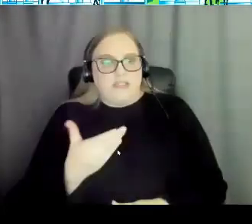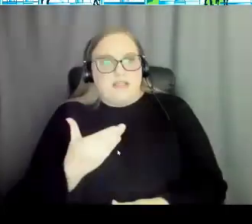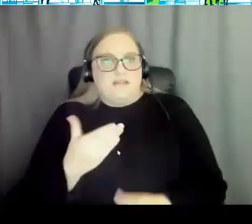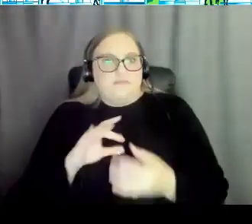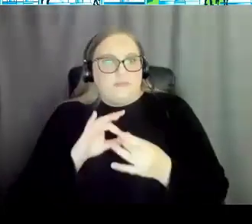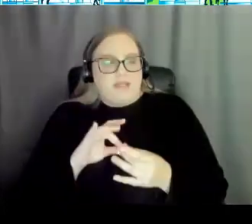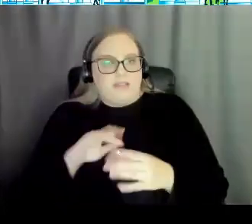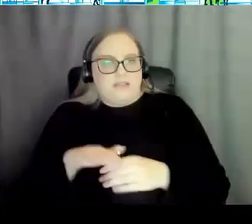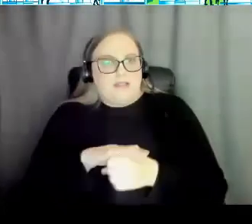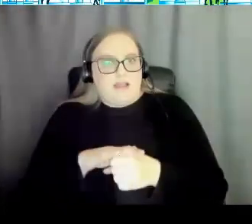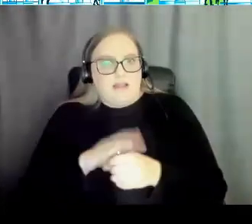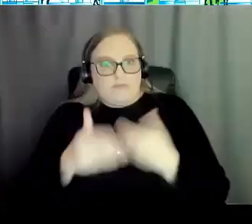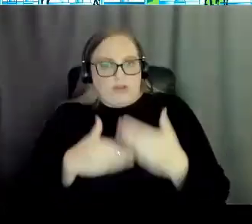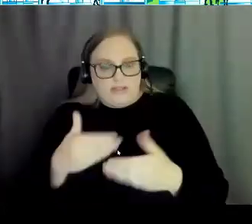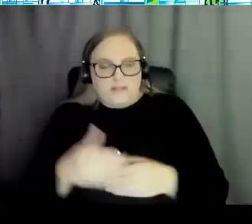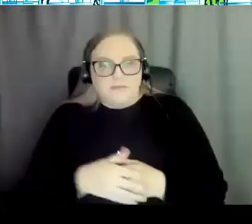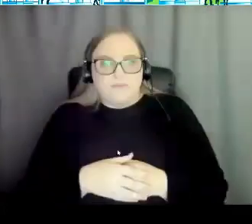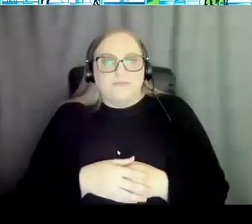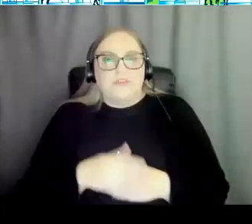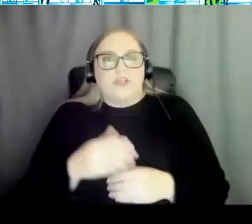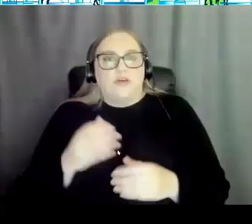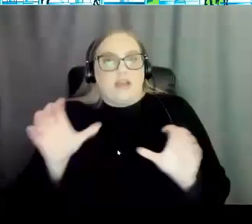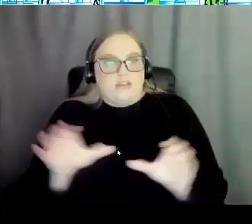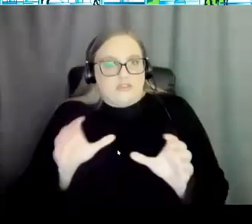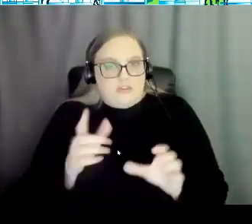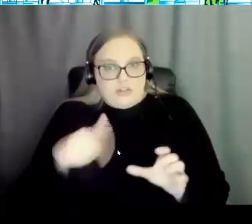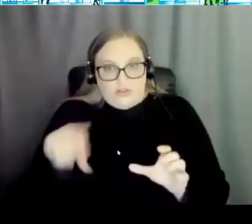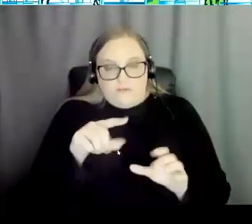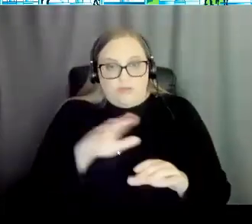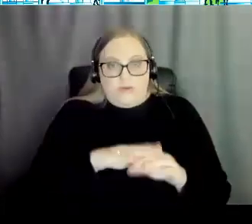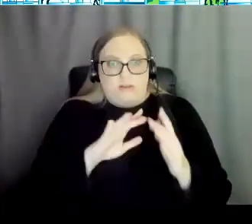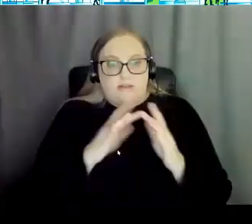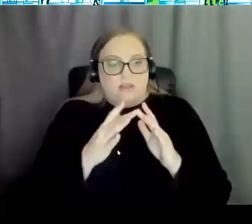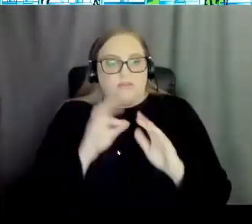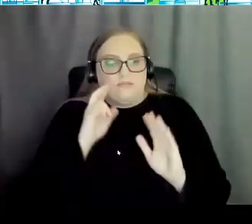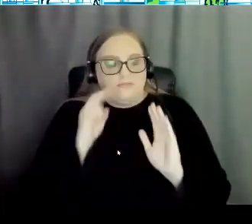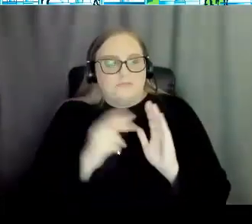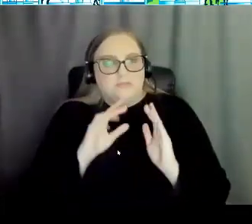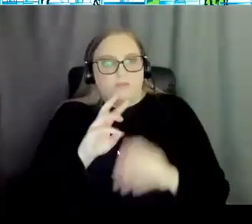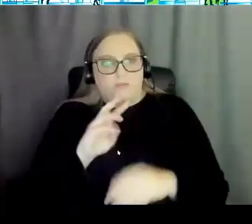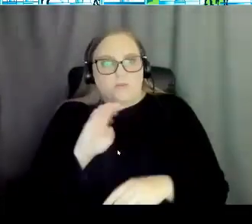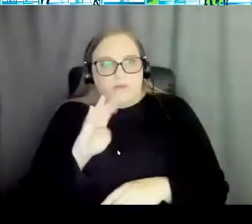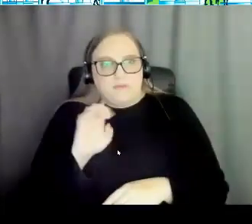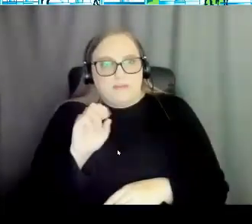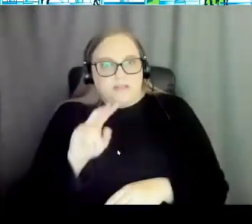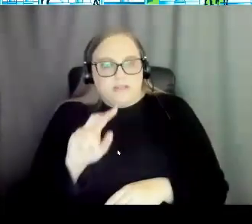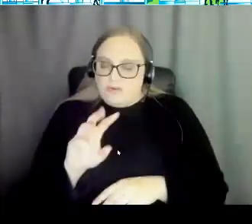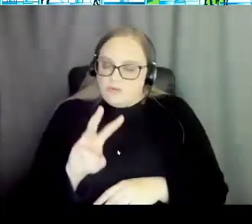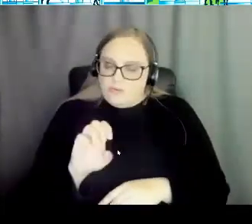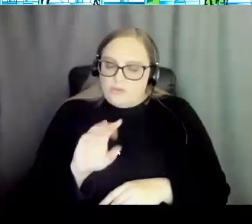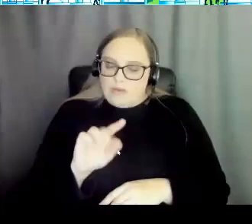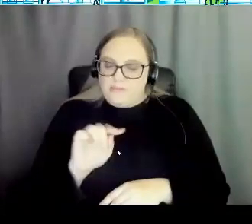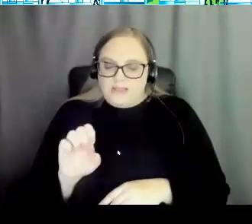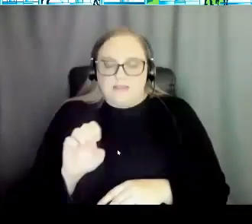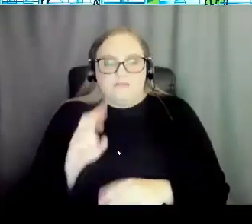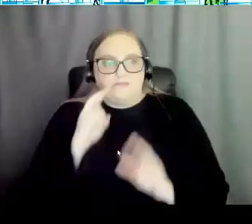encourage folks from our online audience to go on our website and check out our report, the consent-based